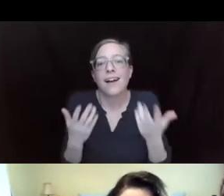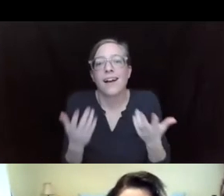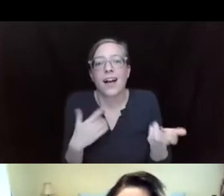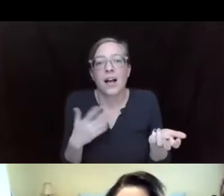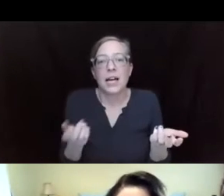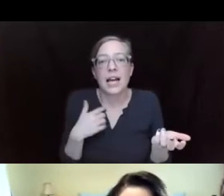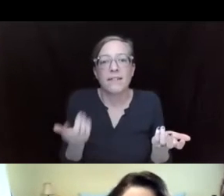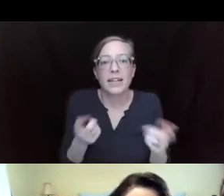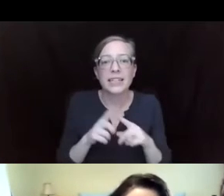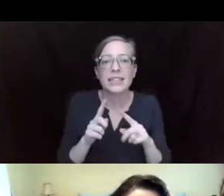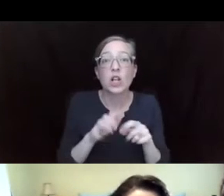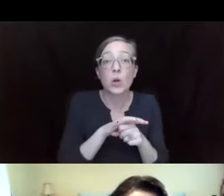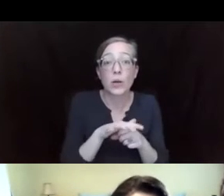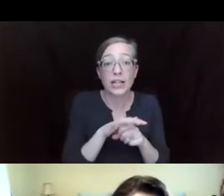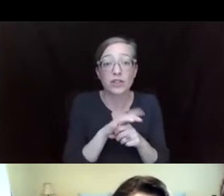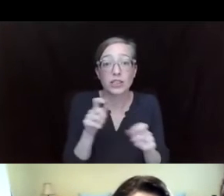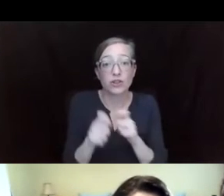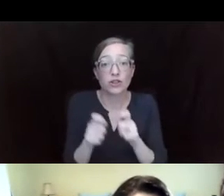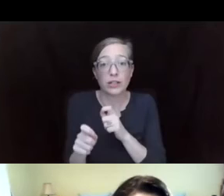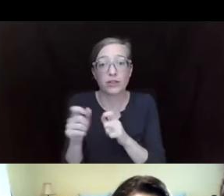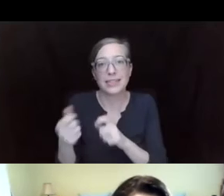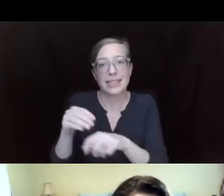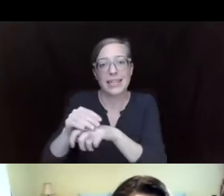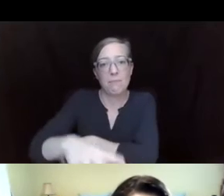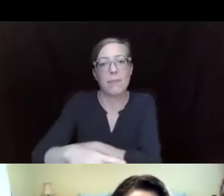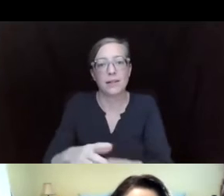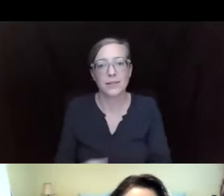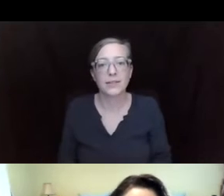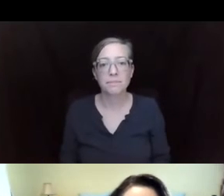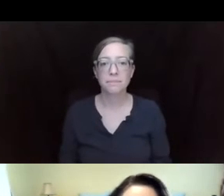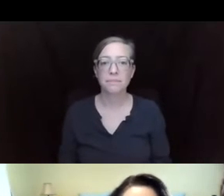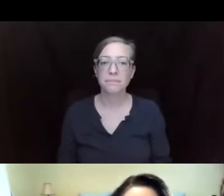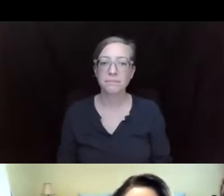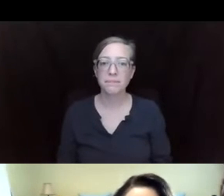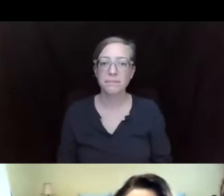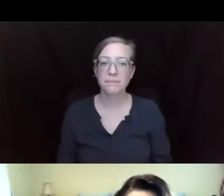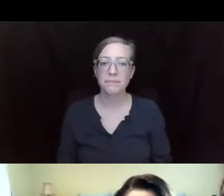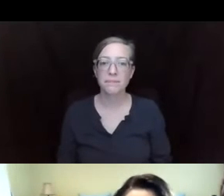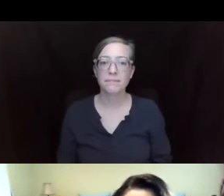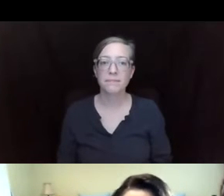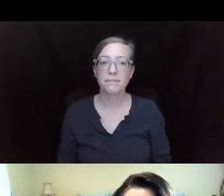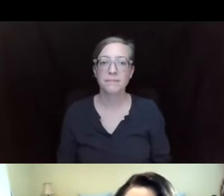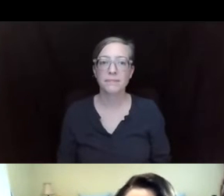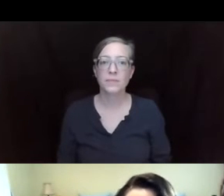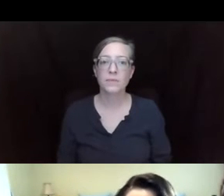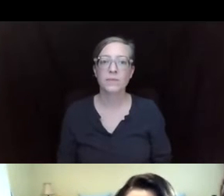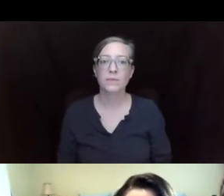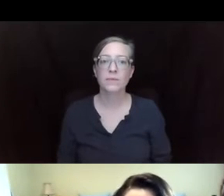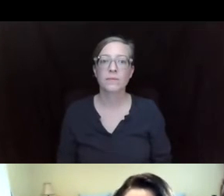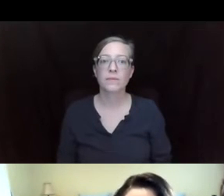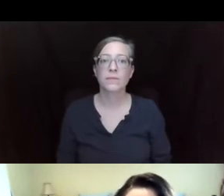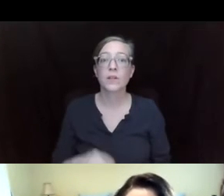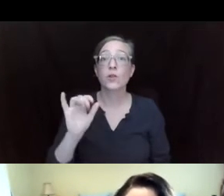location changes position. That's, for example, what is happening. So this is linear electrokinetics. The particles are just